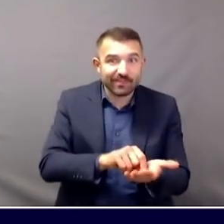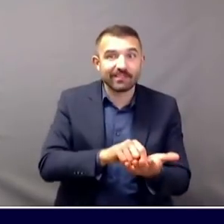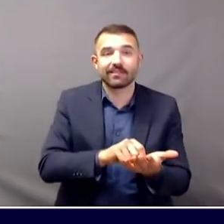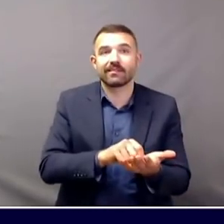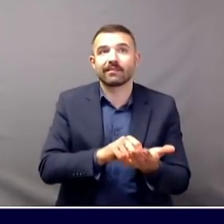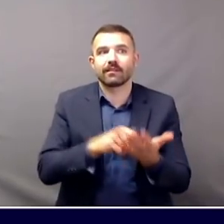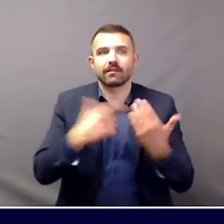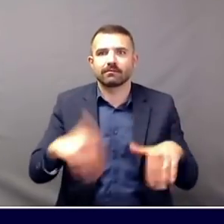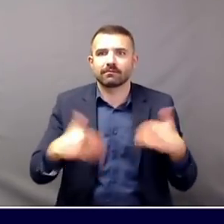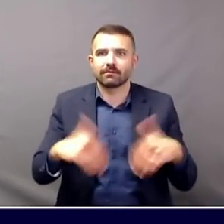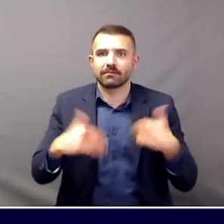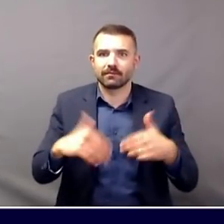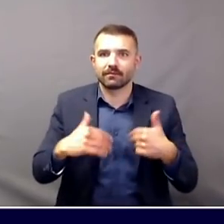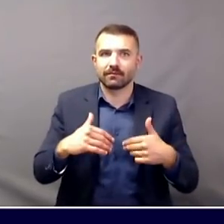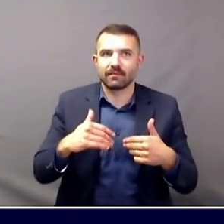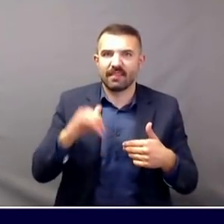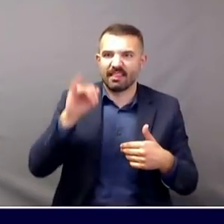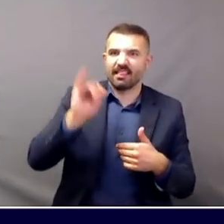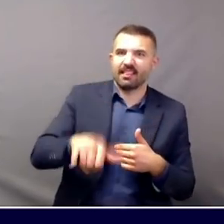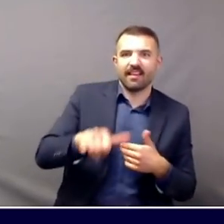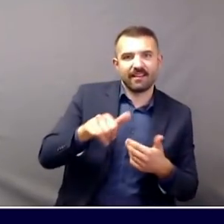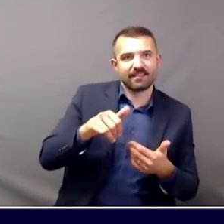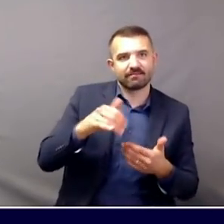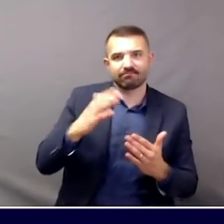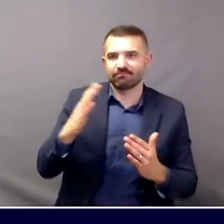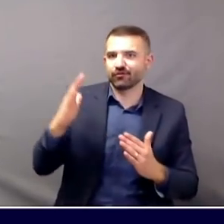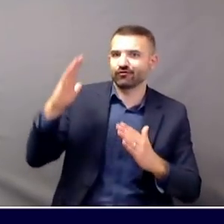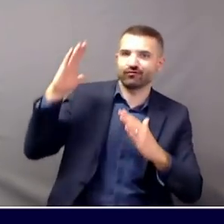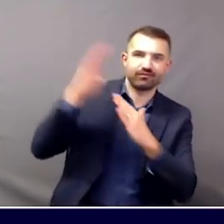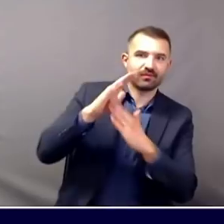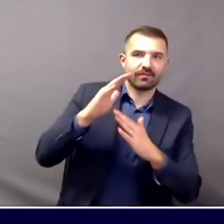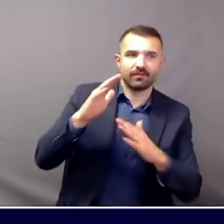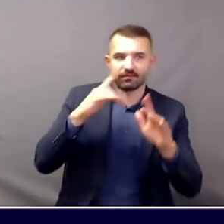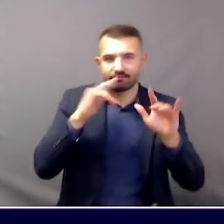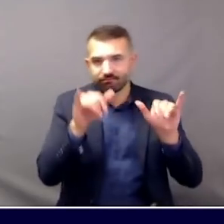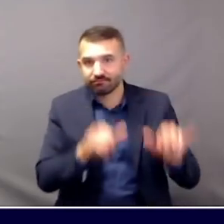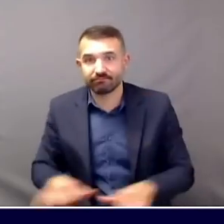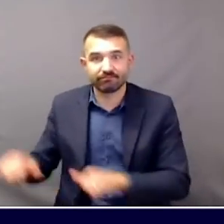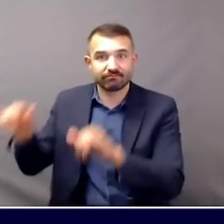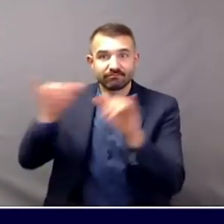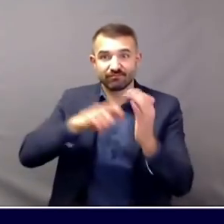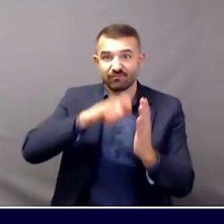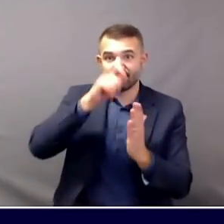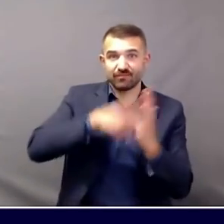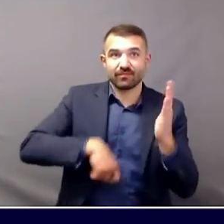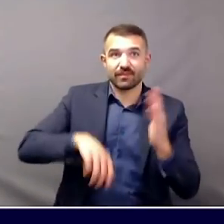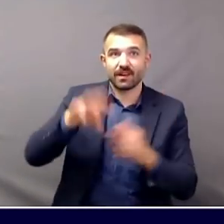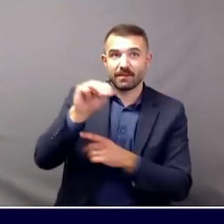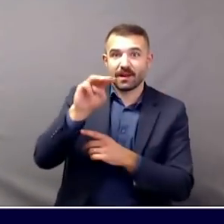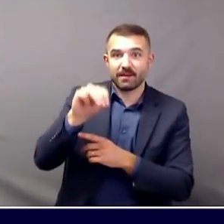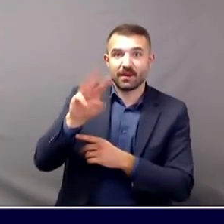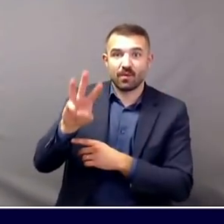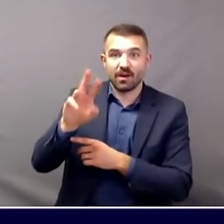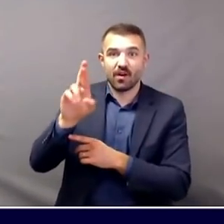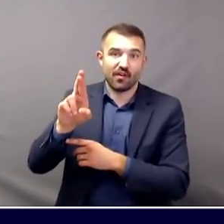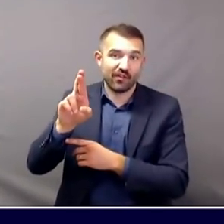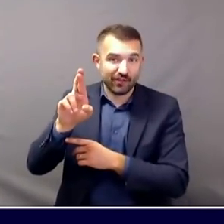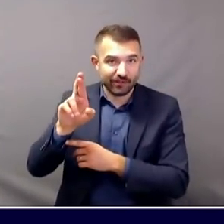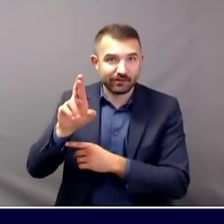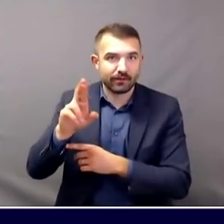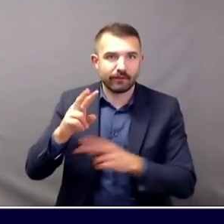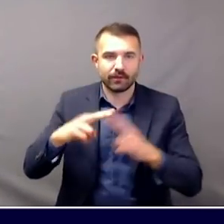is the gold standard journal, the MMWR, a journal that I've referenced many times. I'm really proud of the team for doing that.